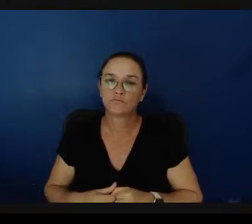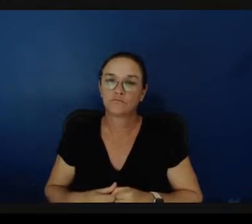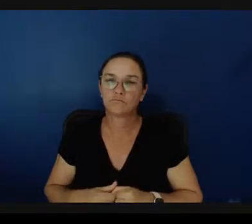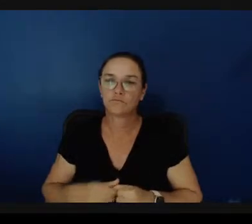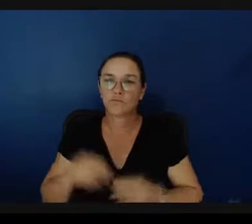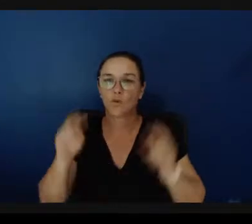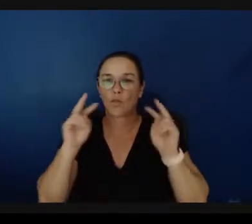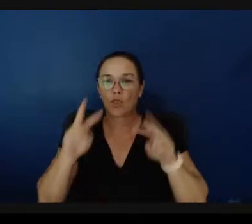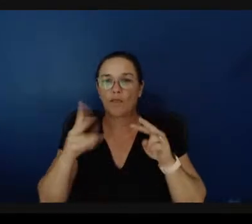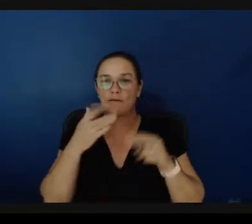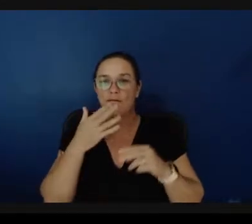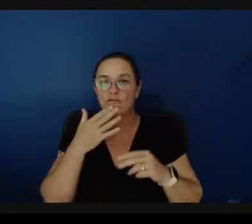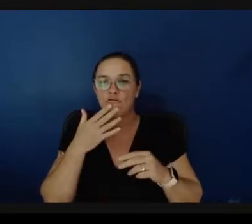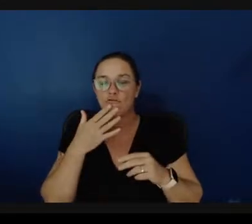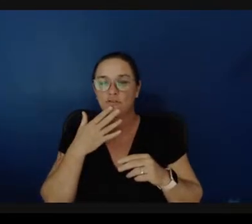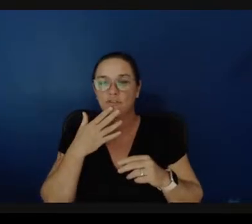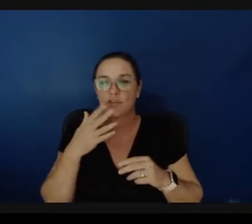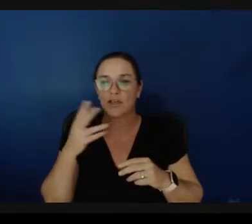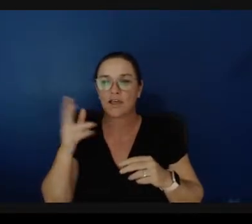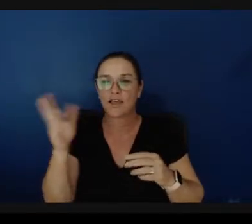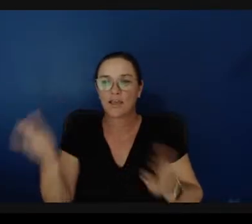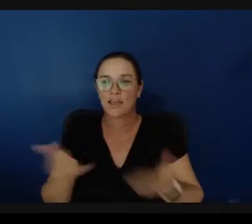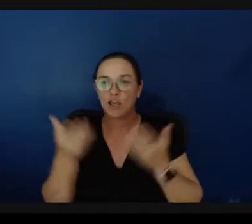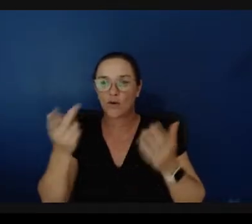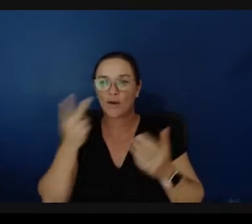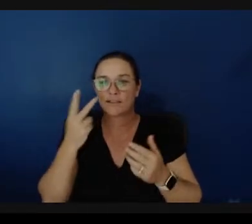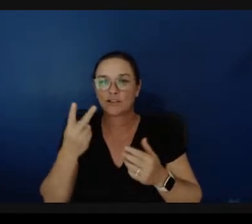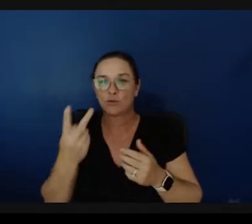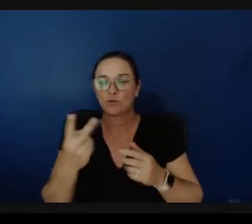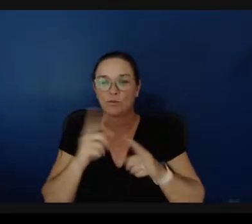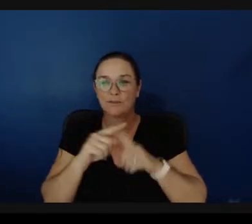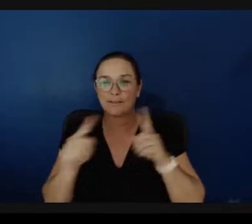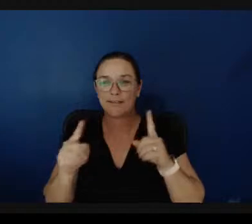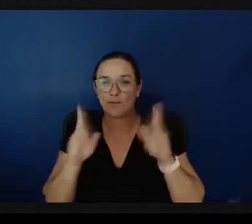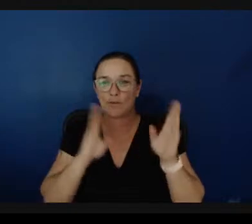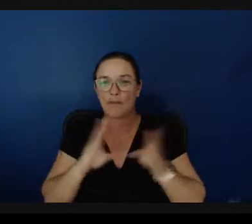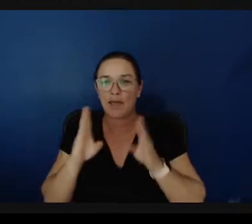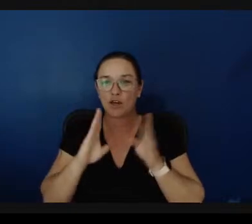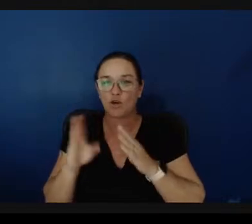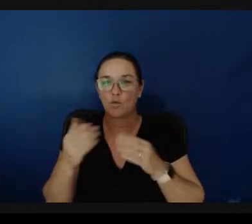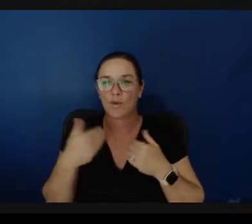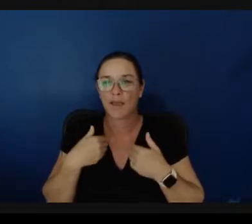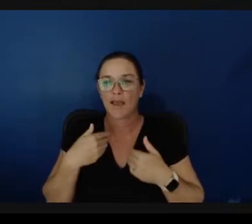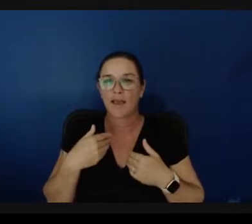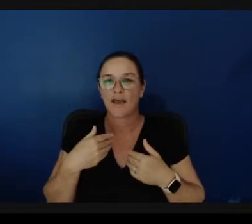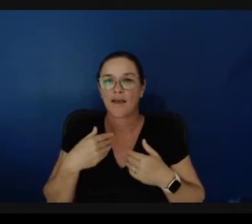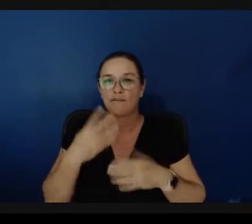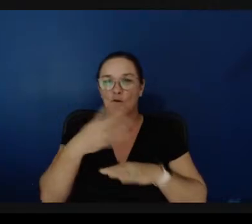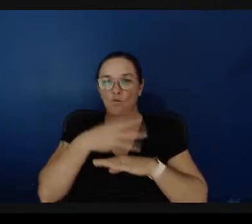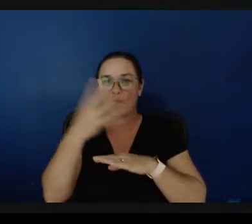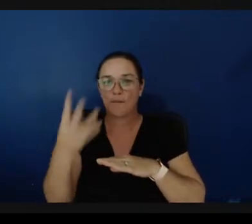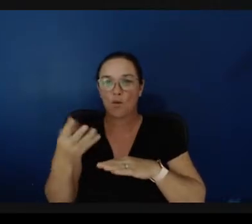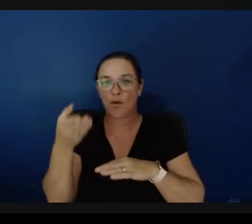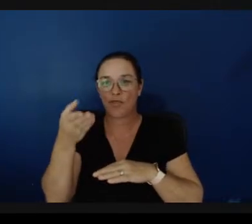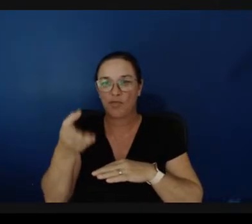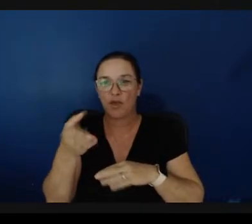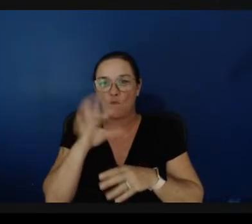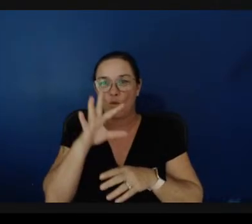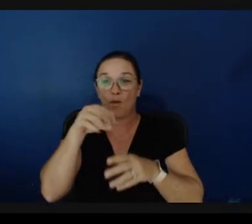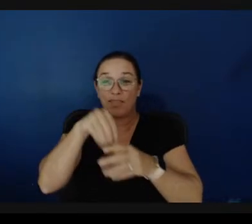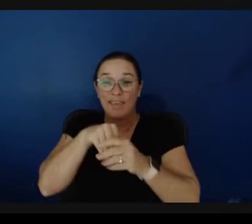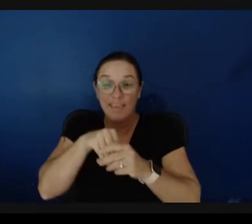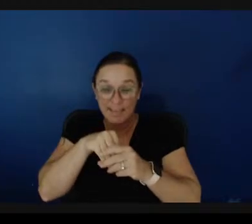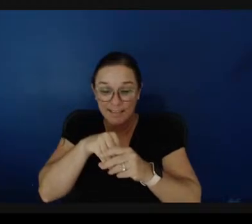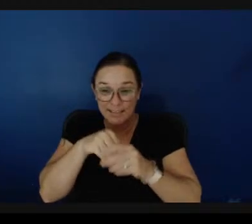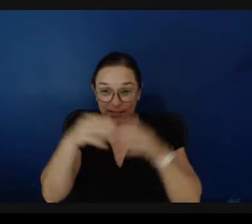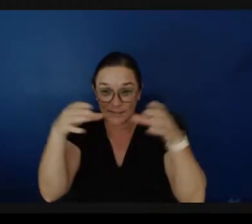if I look at the colors here, I see two different patterns. You see there's a series of rainbow fringes right there within the